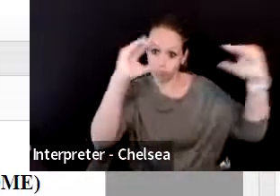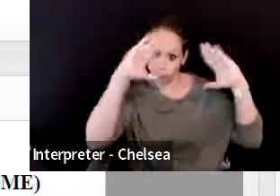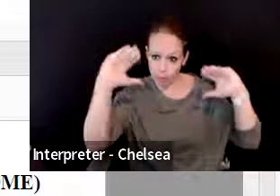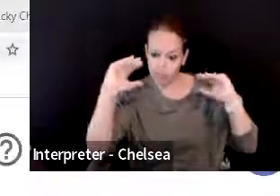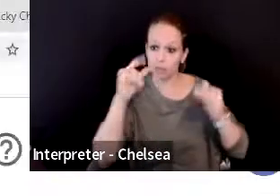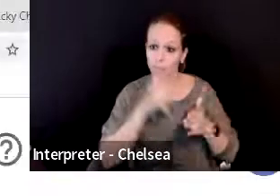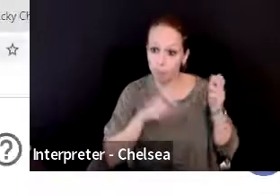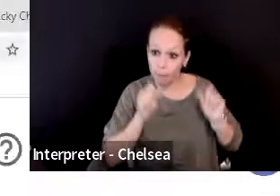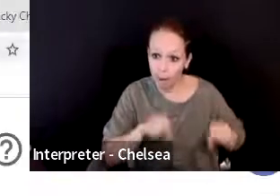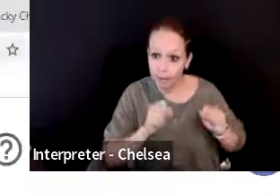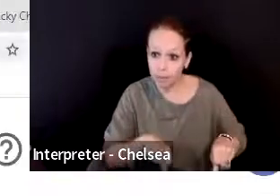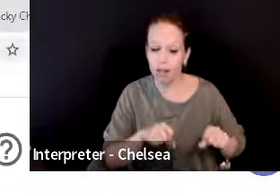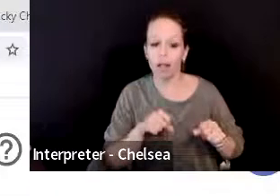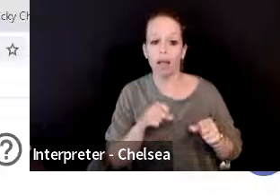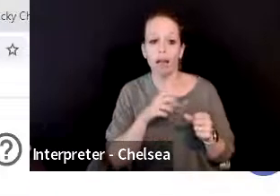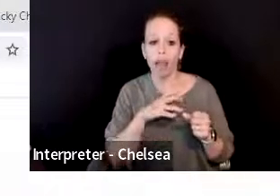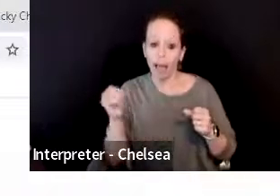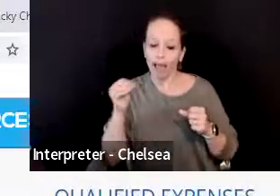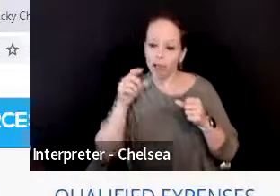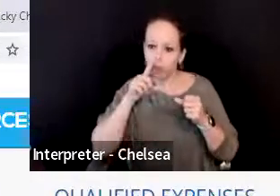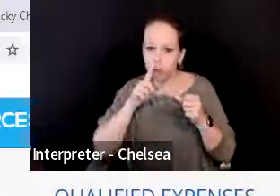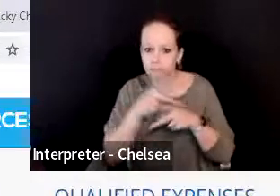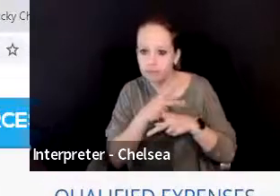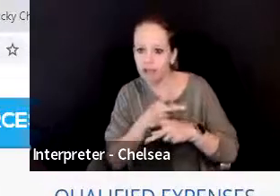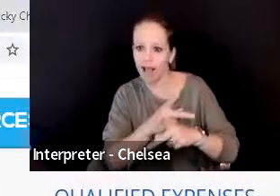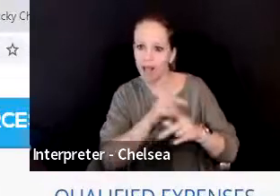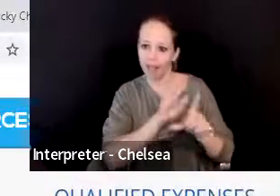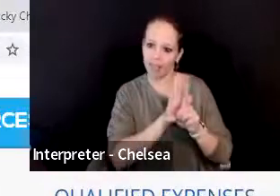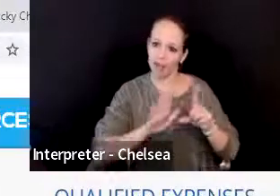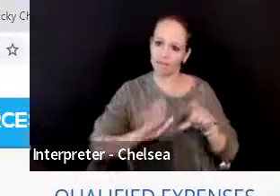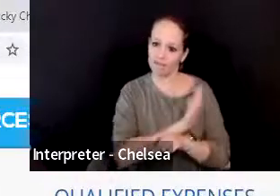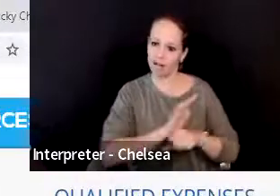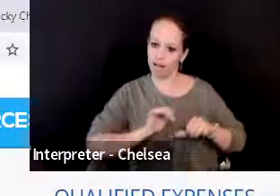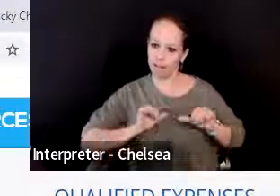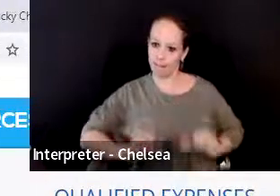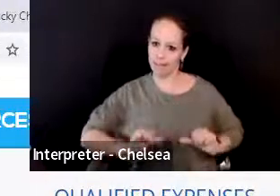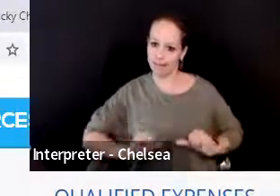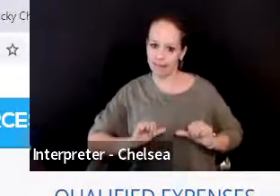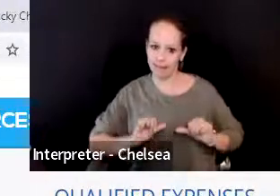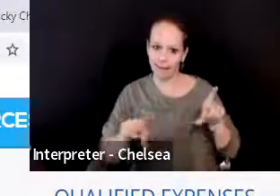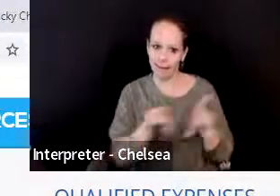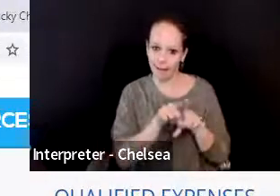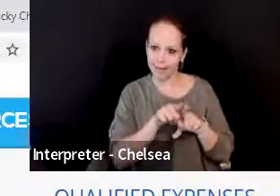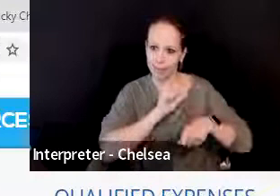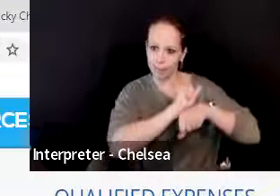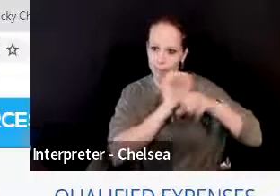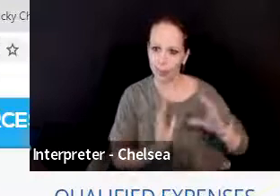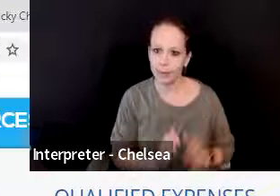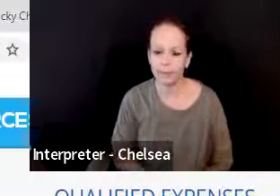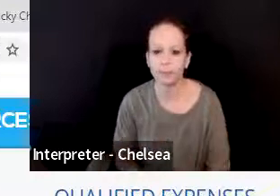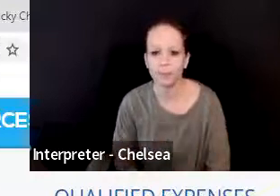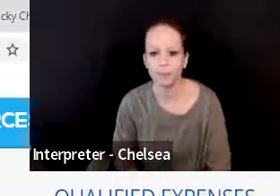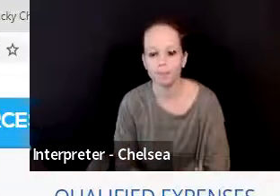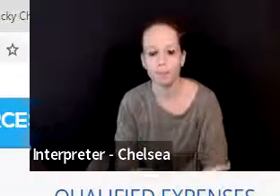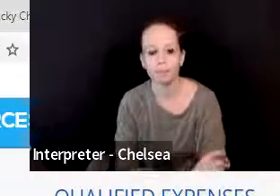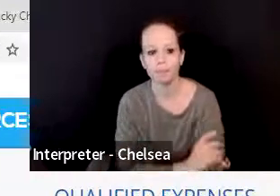possible and to explore their full potential as a contributing employee. So